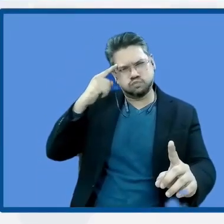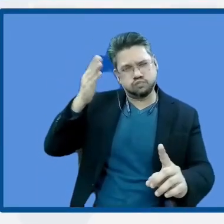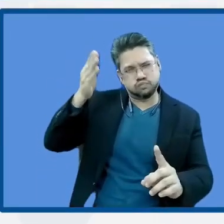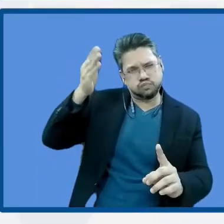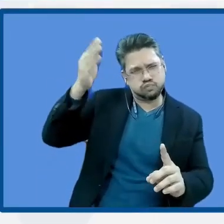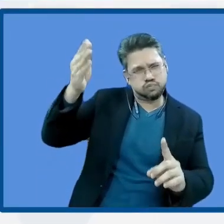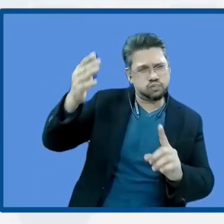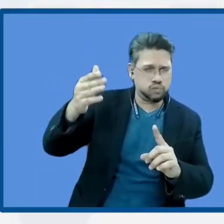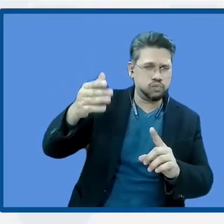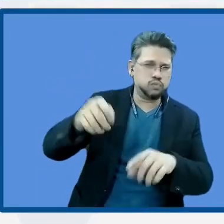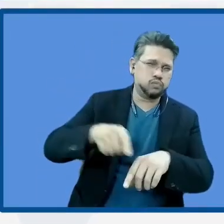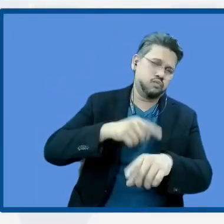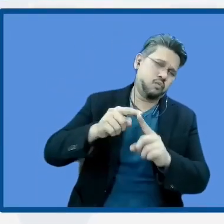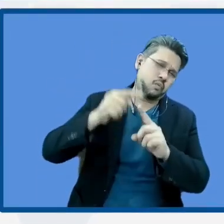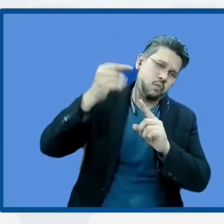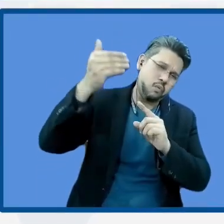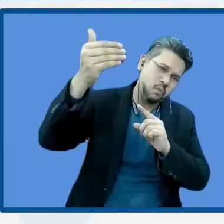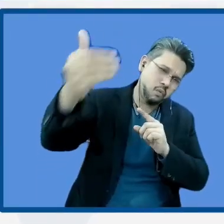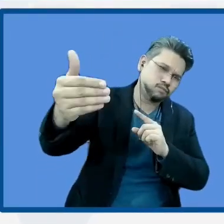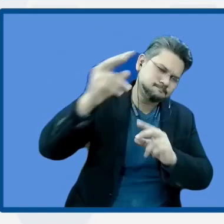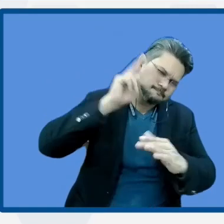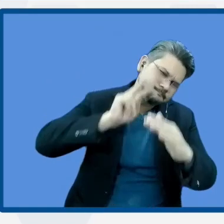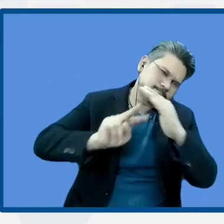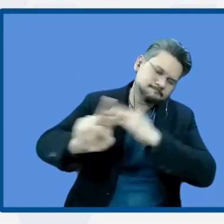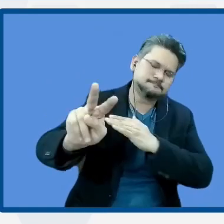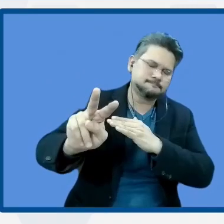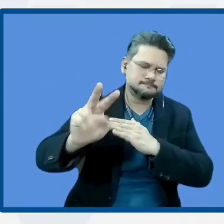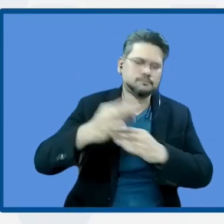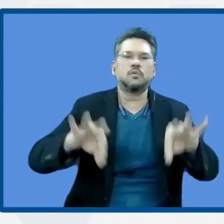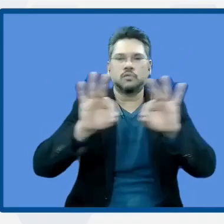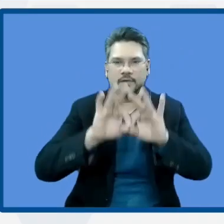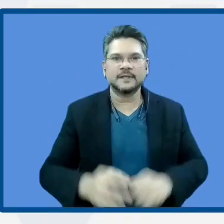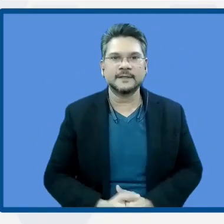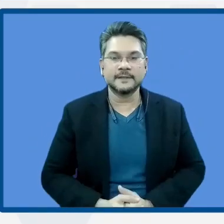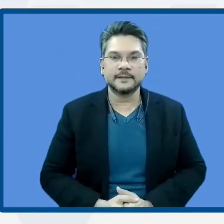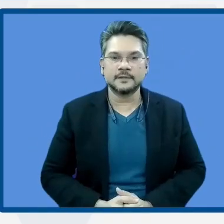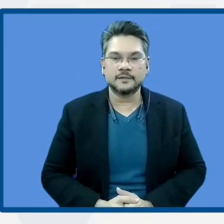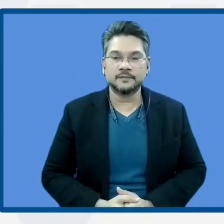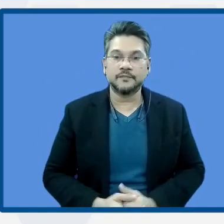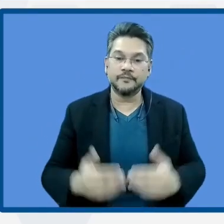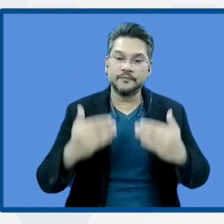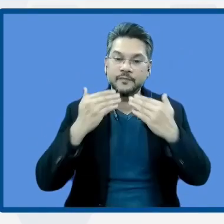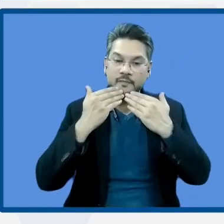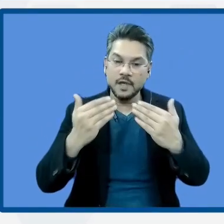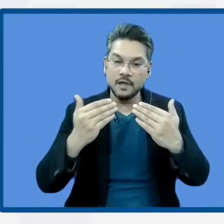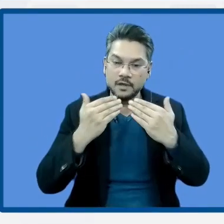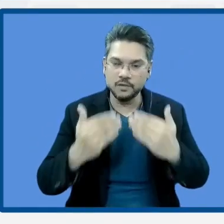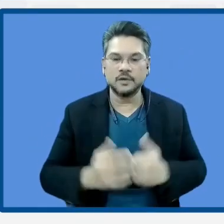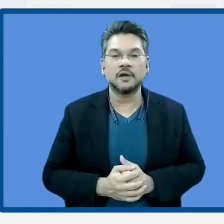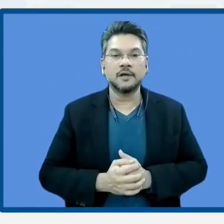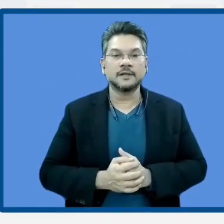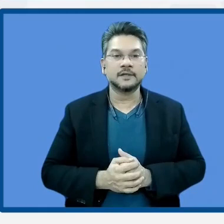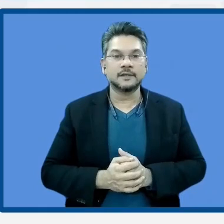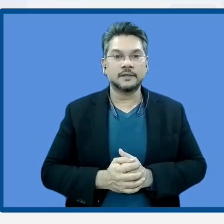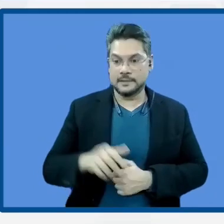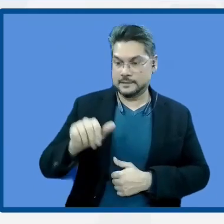management. Thank you, Patricia. Andrew, would you like to